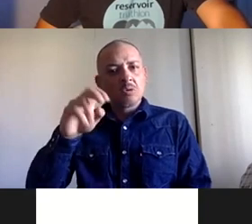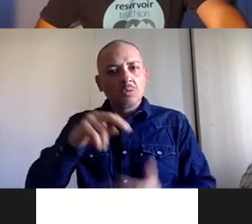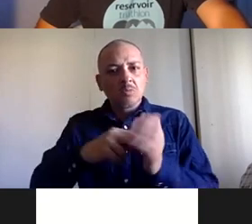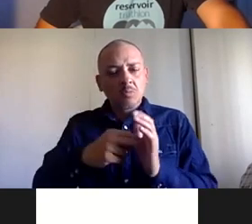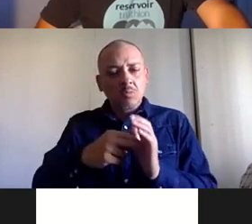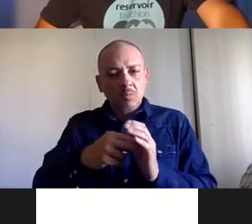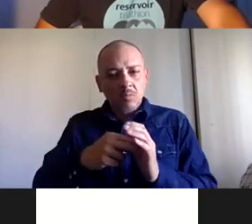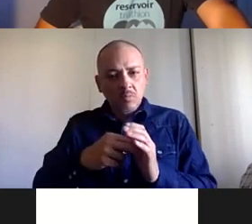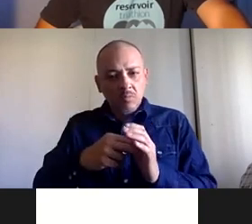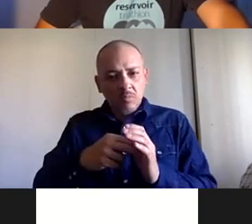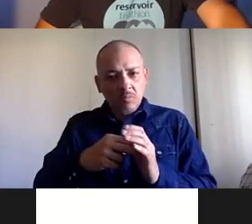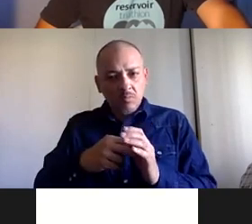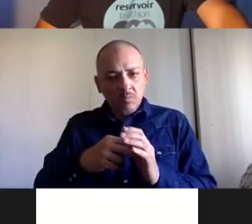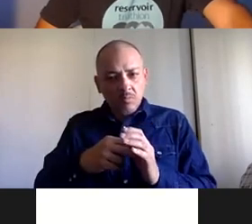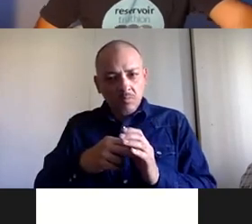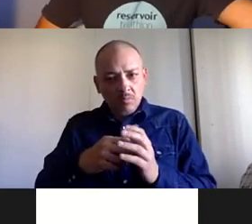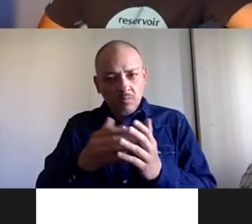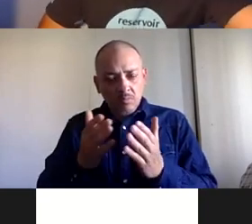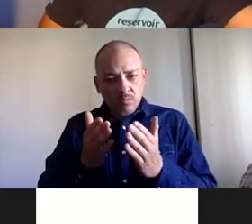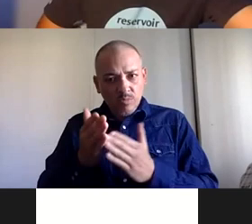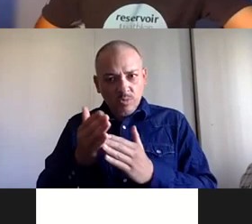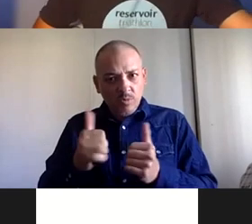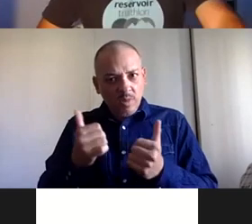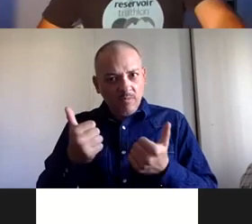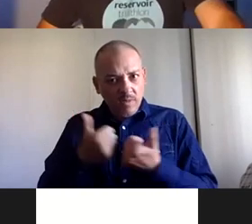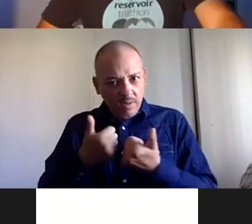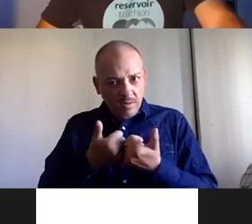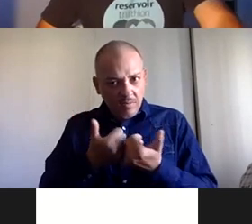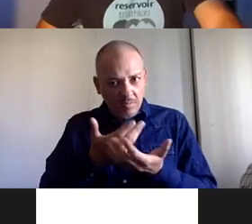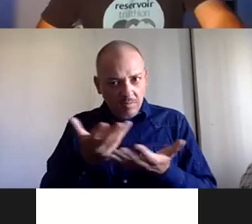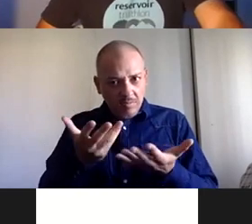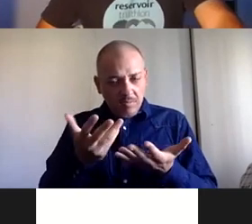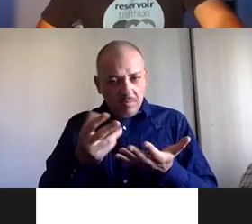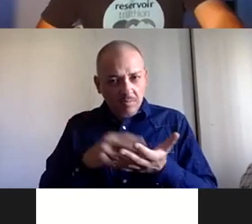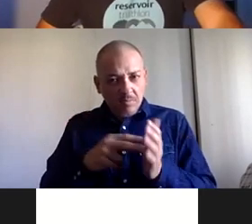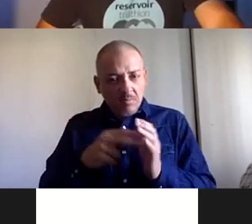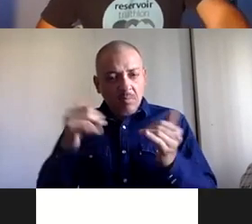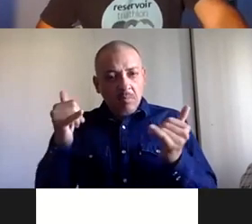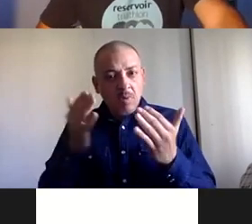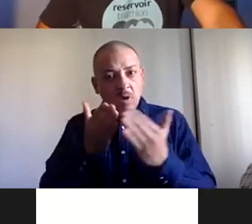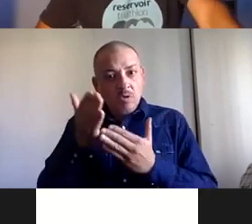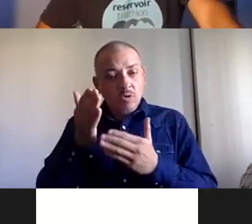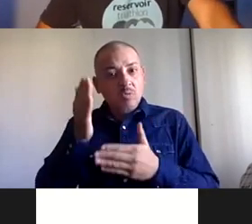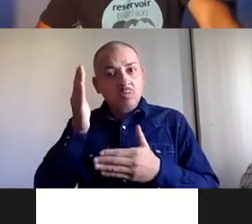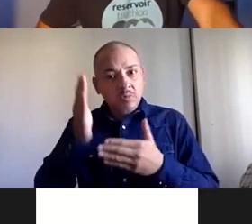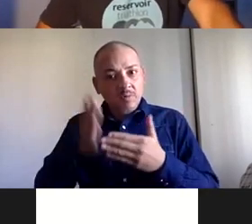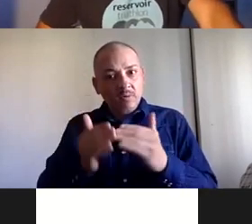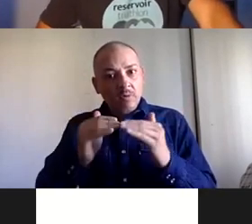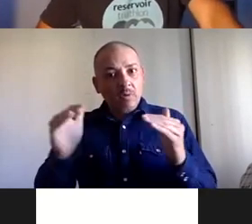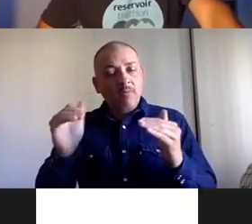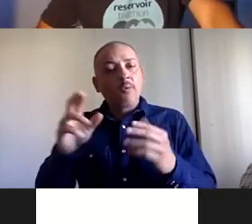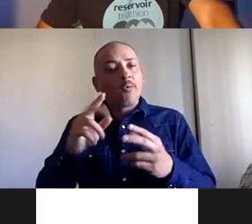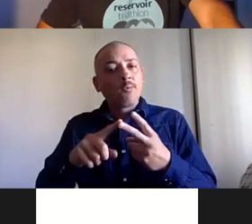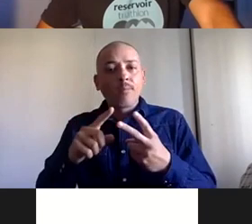of this game, this Atari game. The playthrough until we finish the level, or until